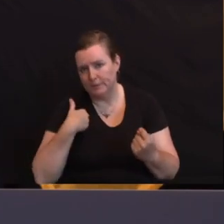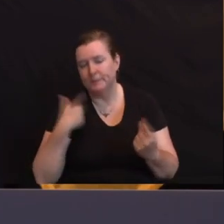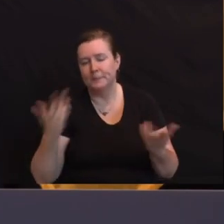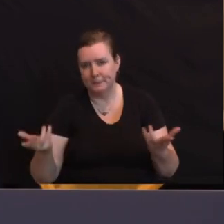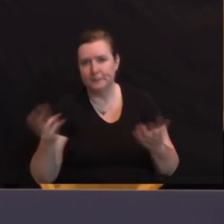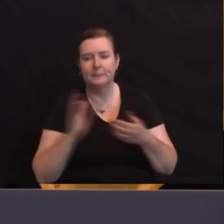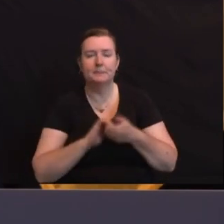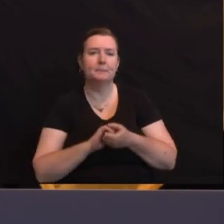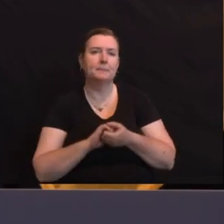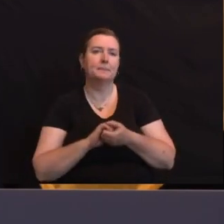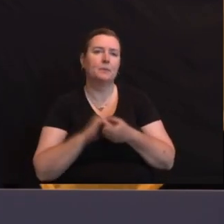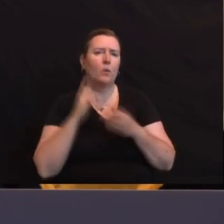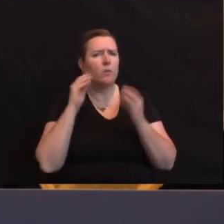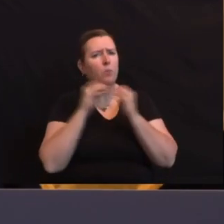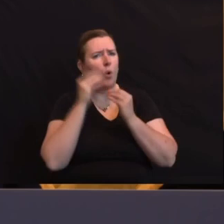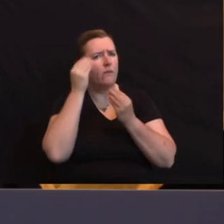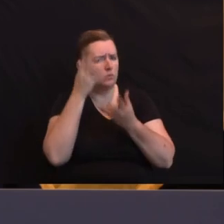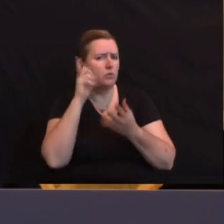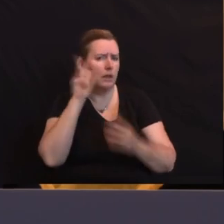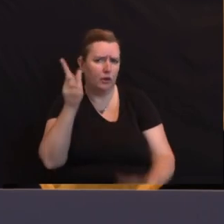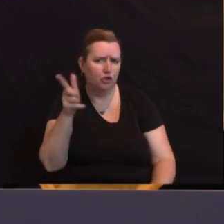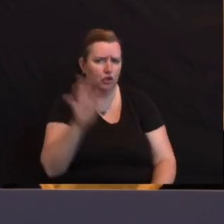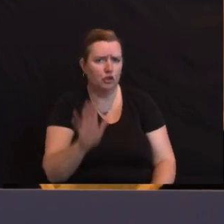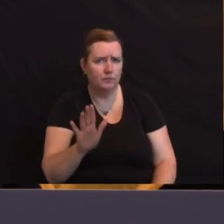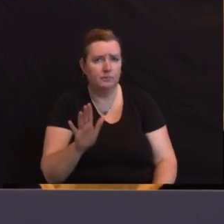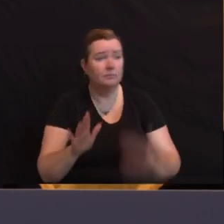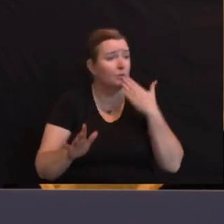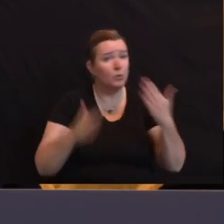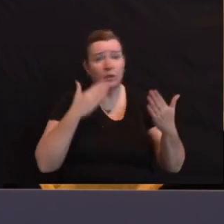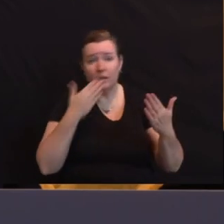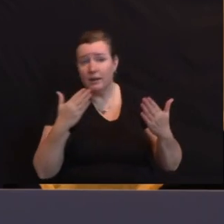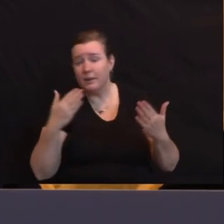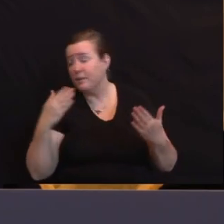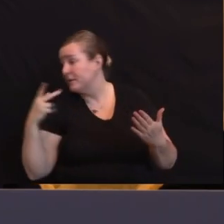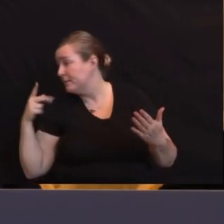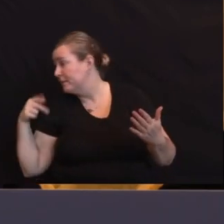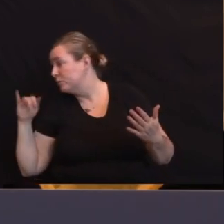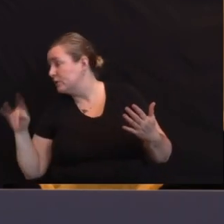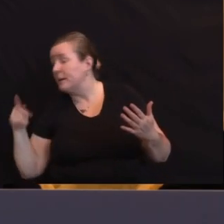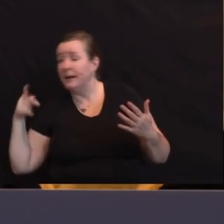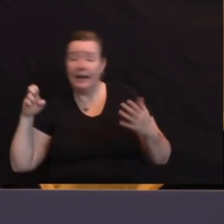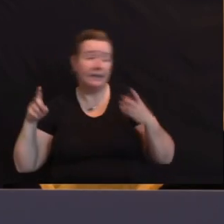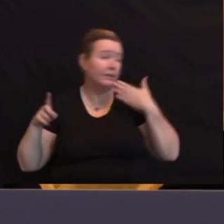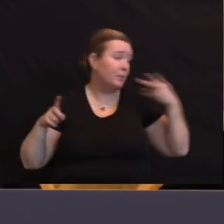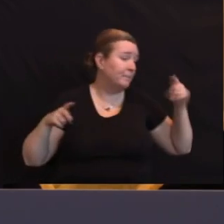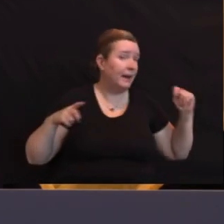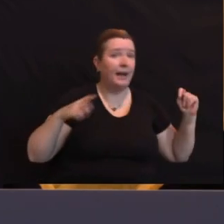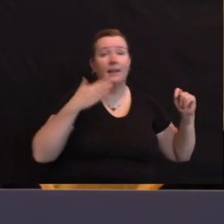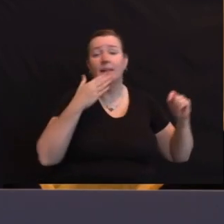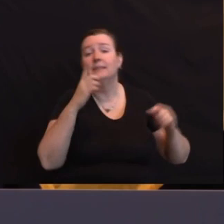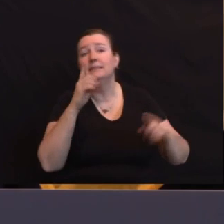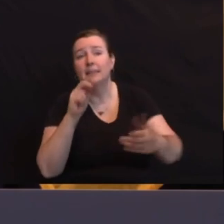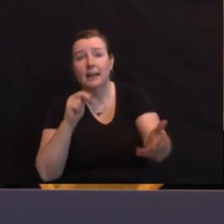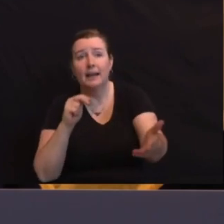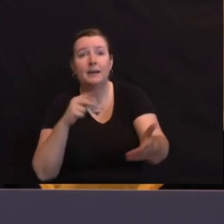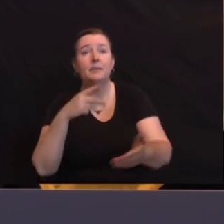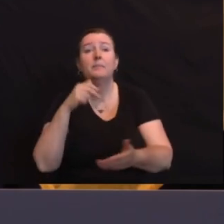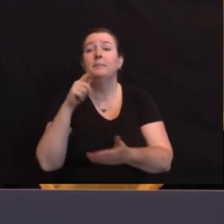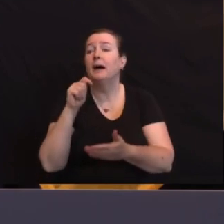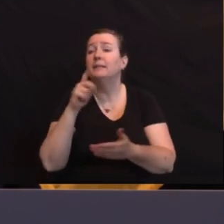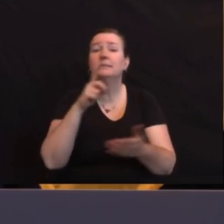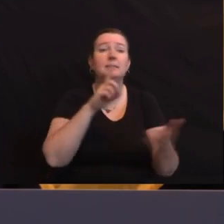out. I want to thank Judy and Ed, as always. Pat, thank you. Matt, Dan,